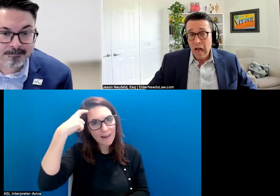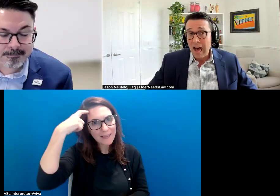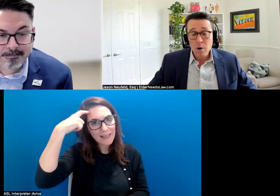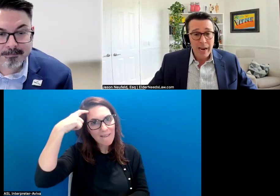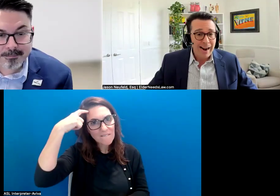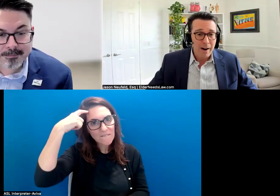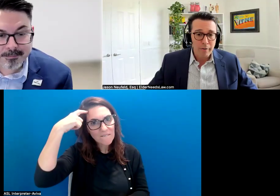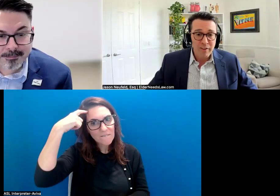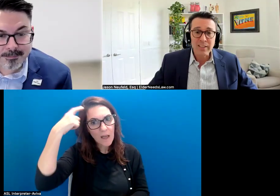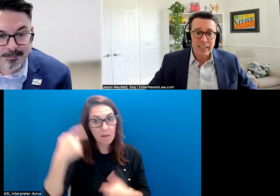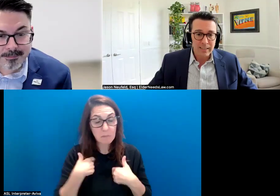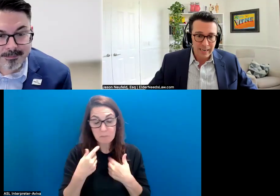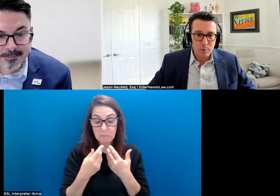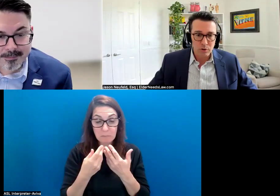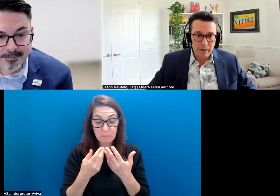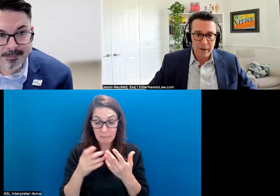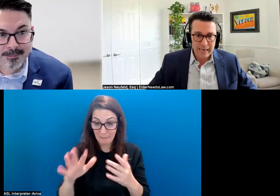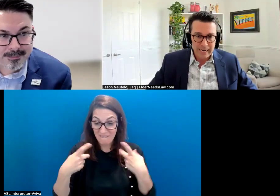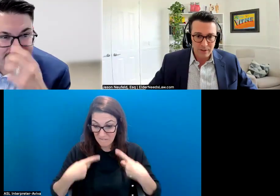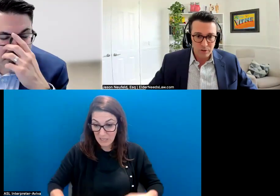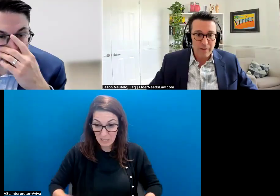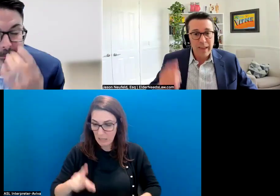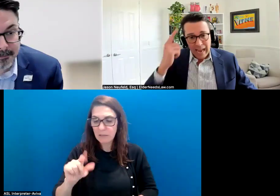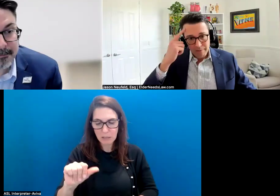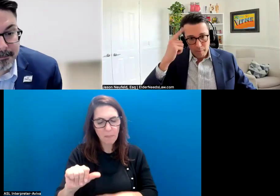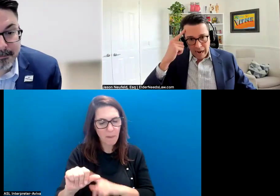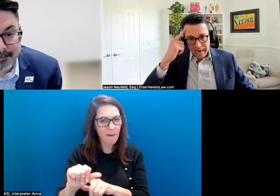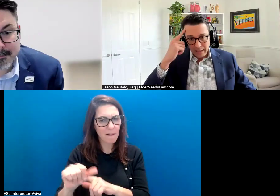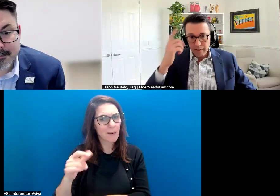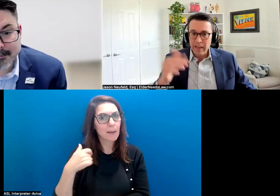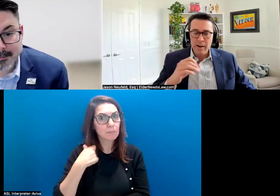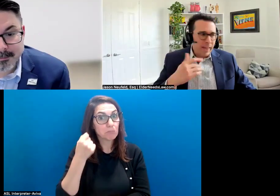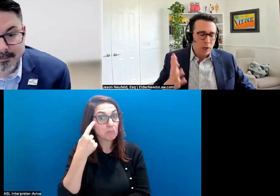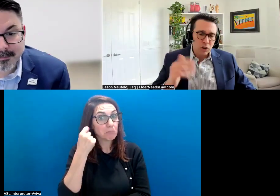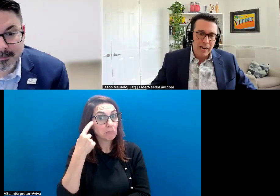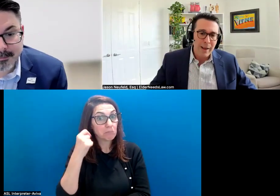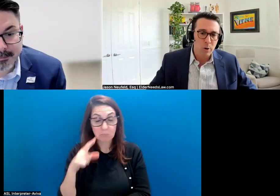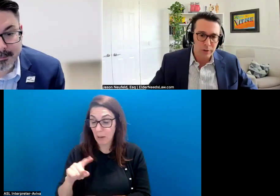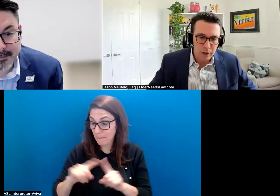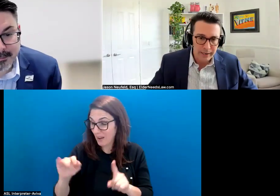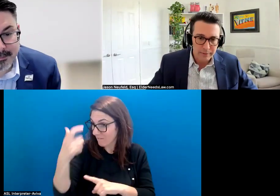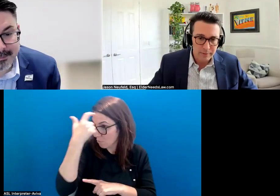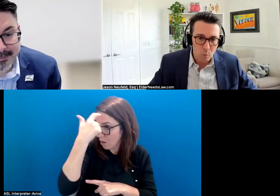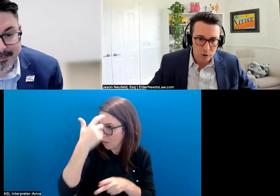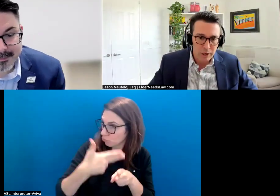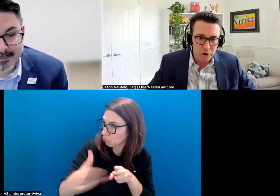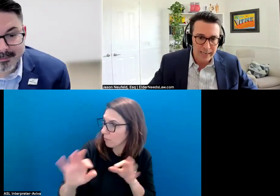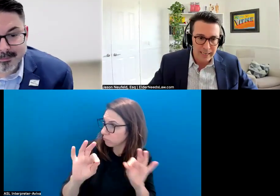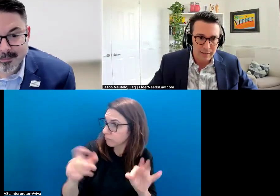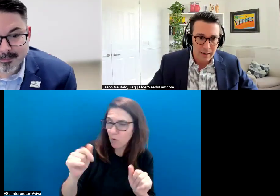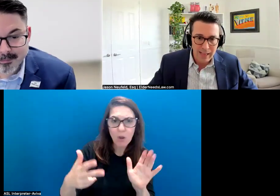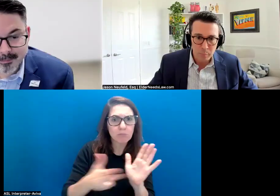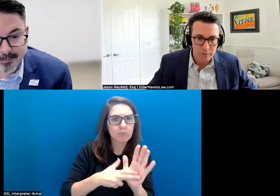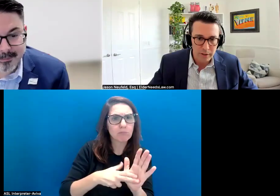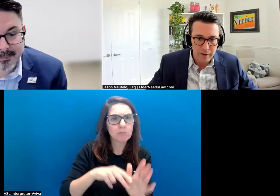words, Hmm. I don't care how physically disabled somebody is, if they have their mind, then they can just sign a power of attorney once they turn